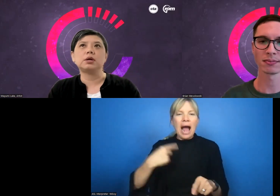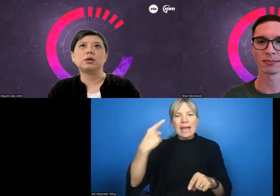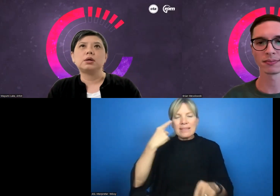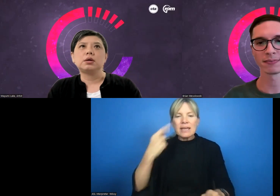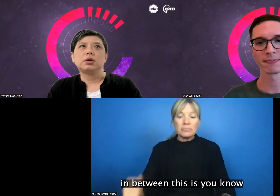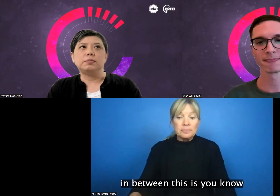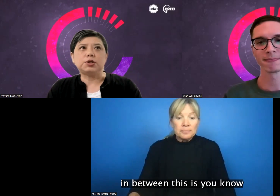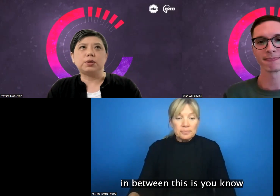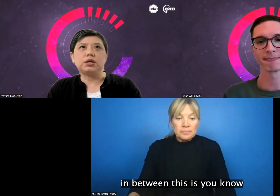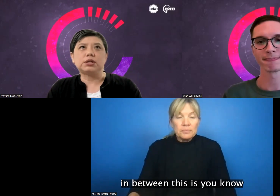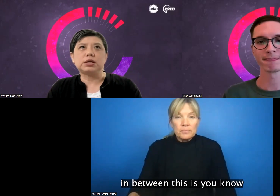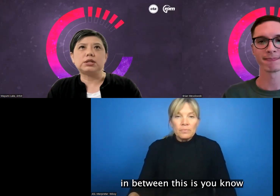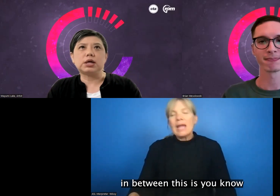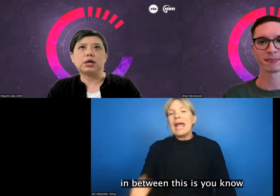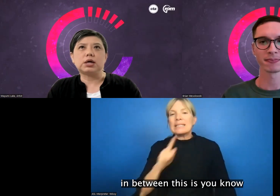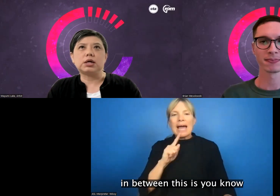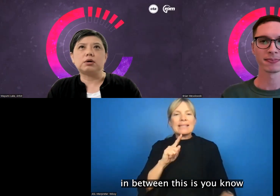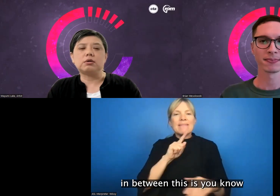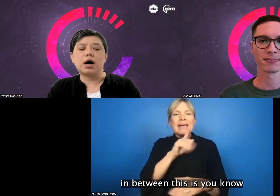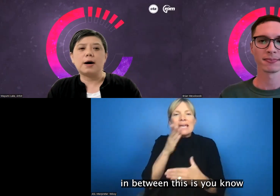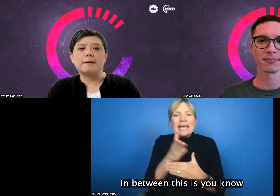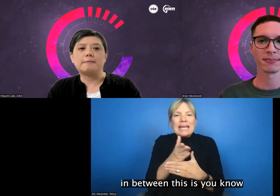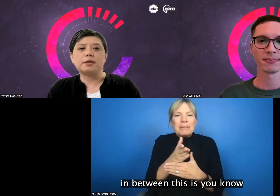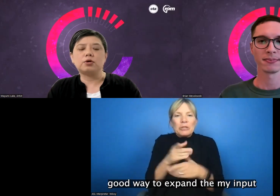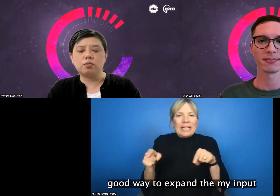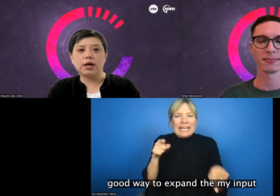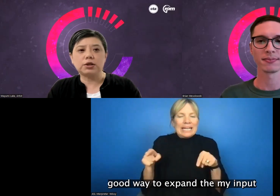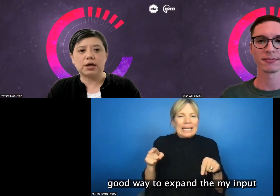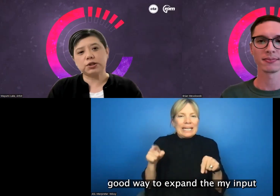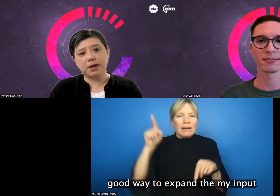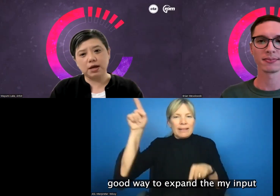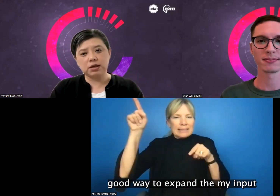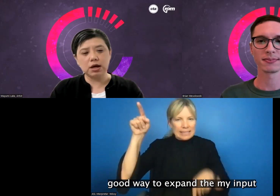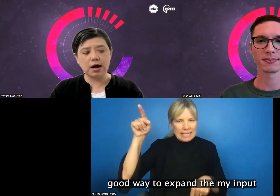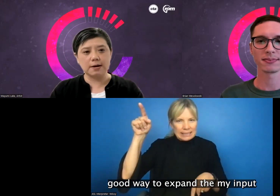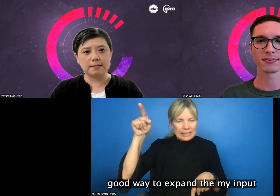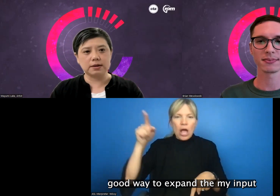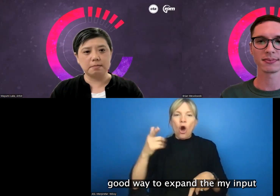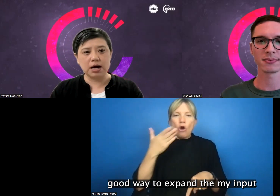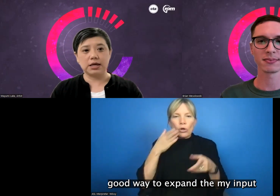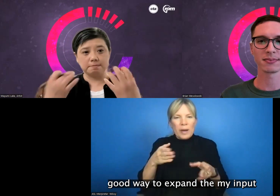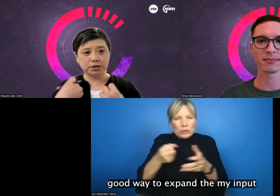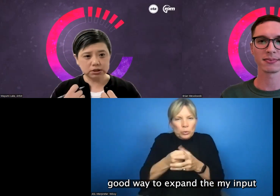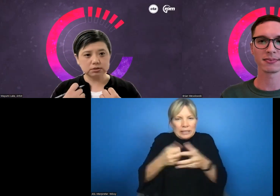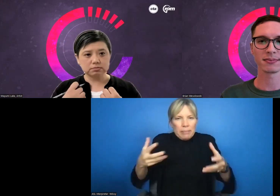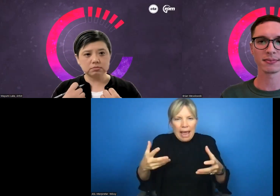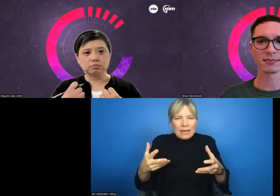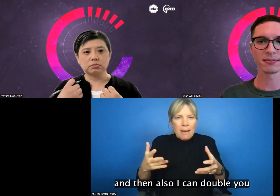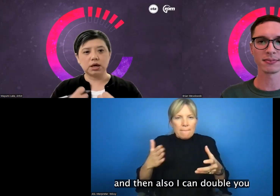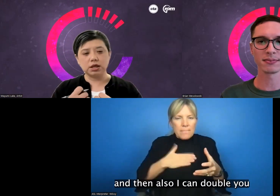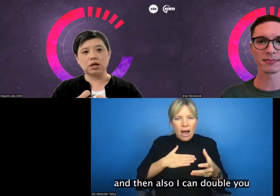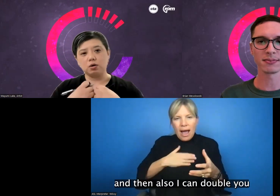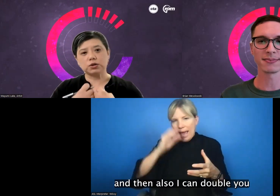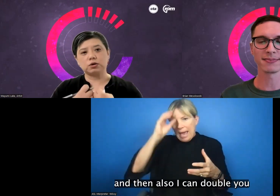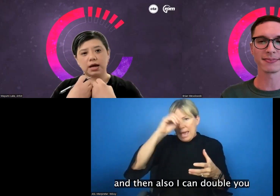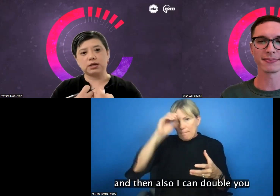done. In betweenness is good way to expand my input,